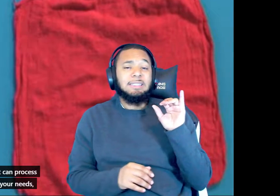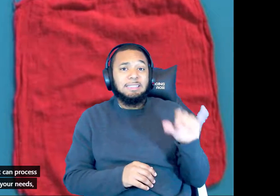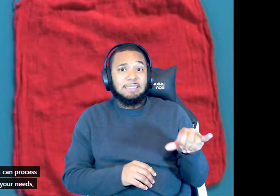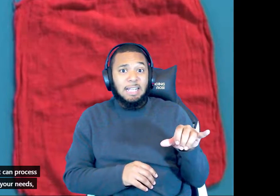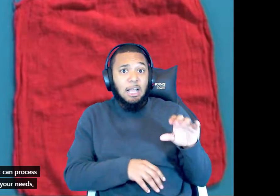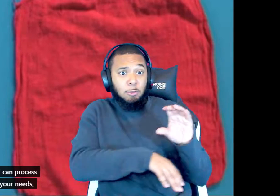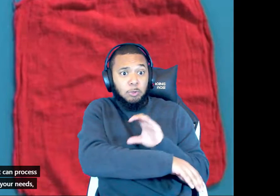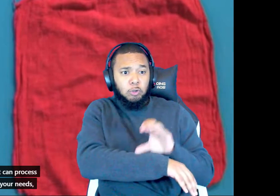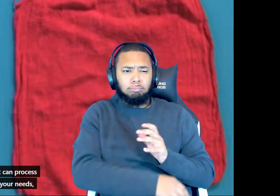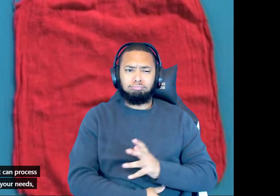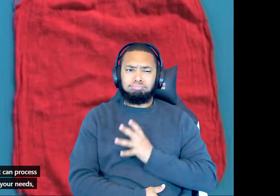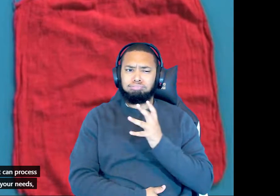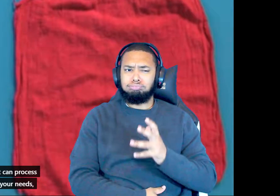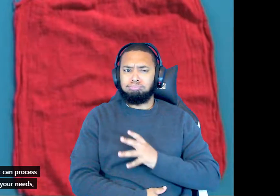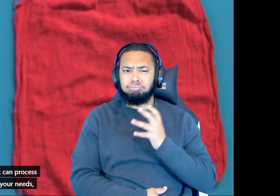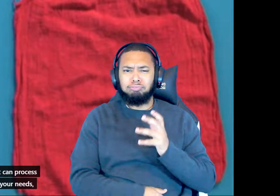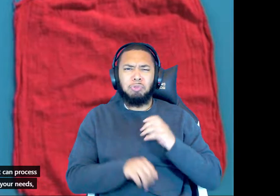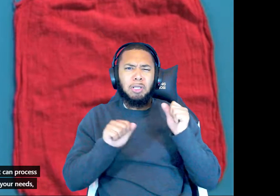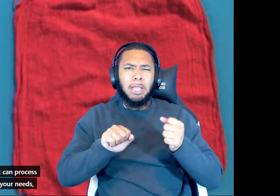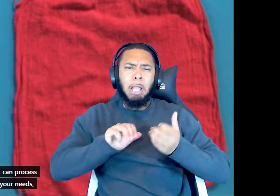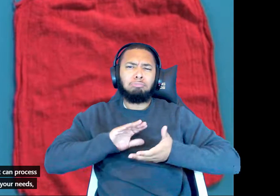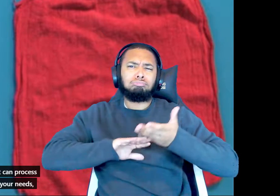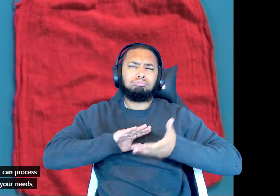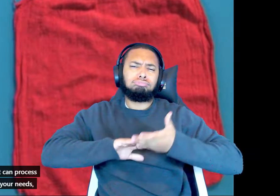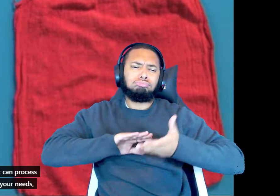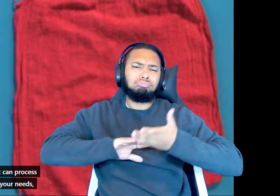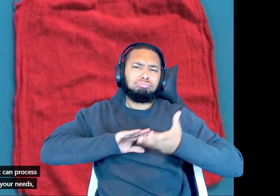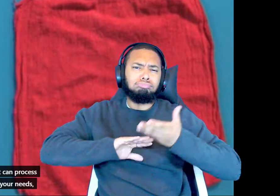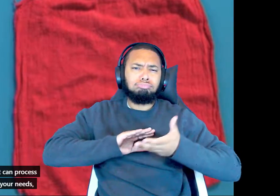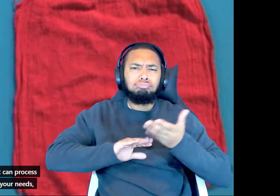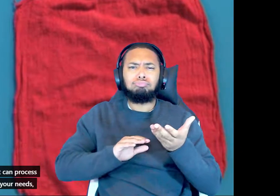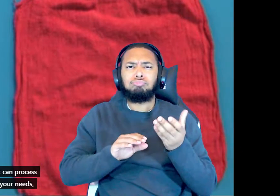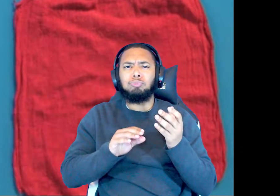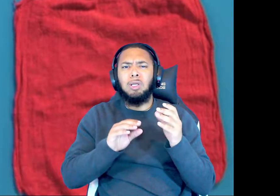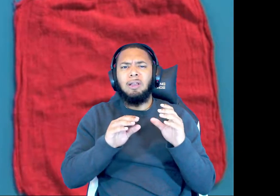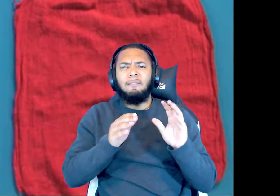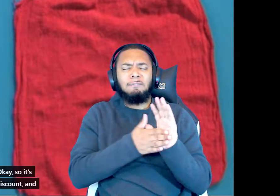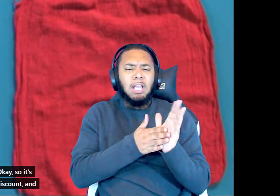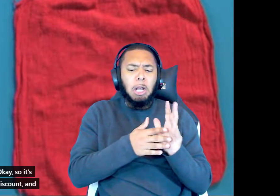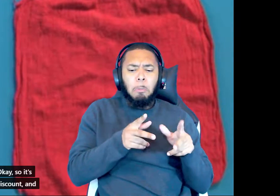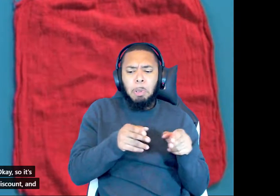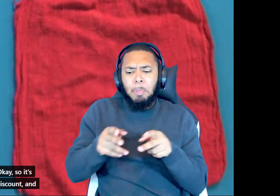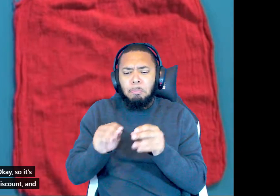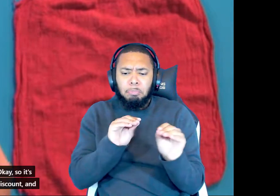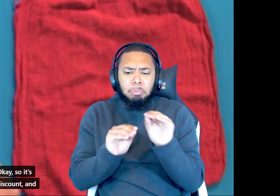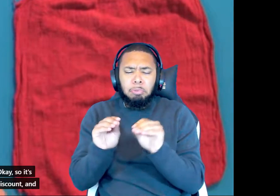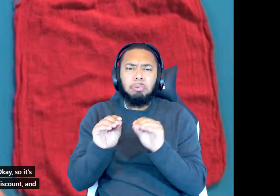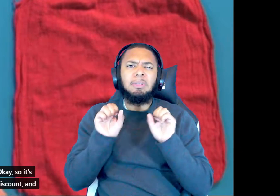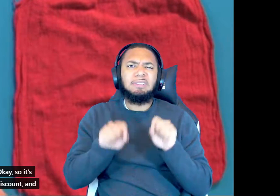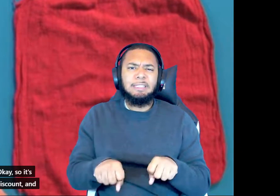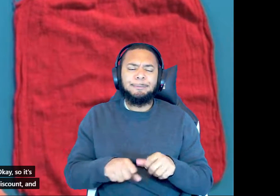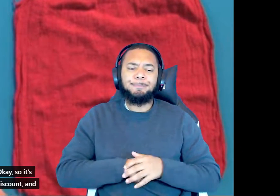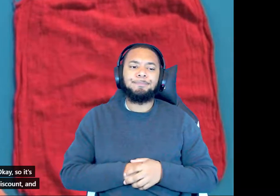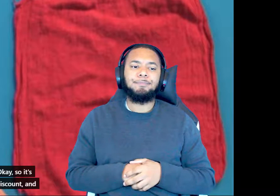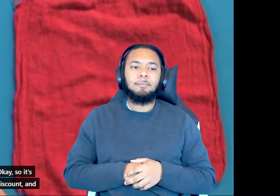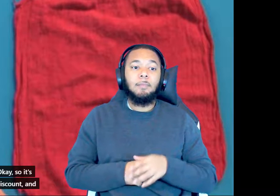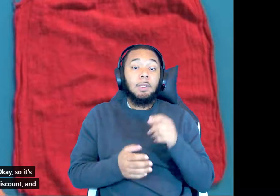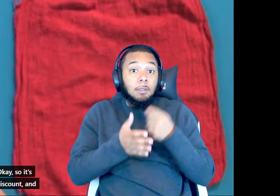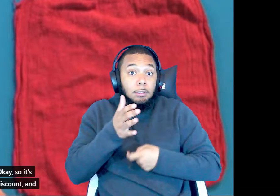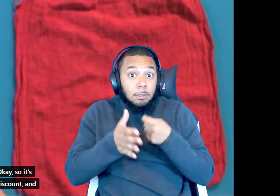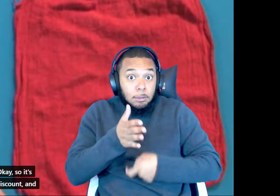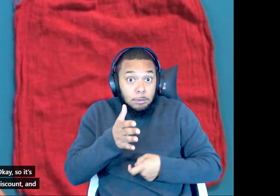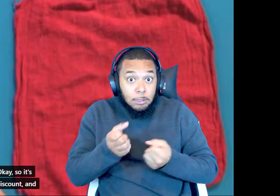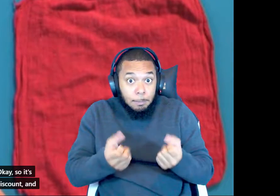high-level computer that can process video and edit video for your needs. A $1,600 sticker